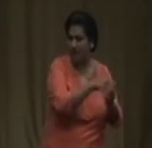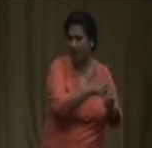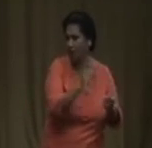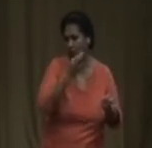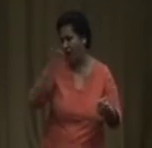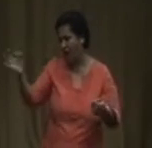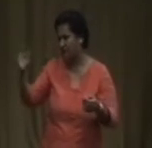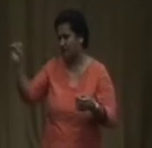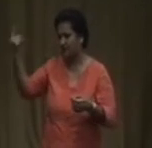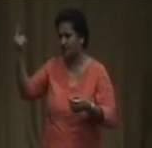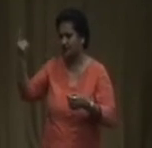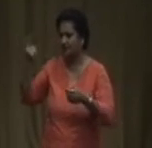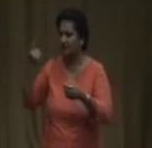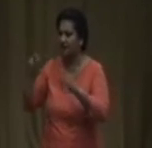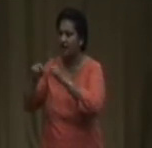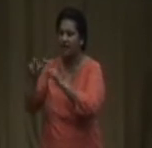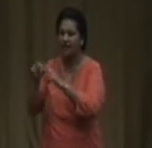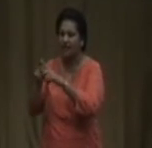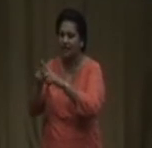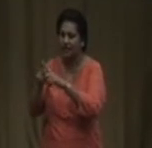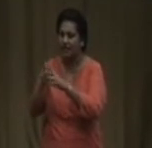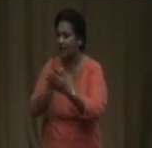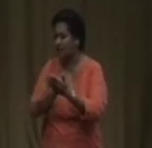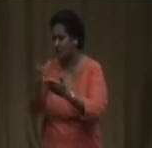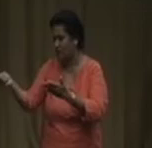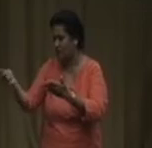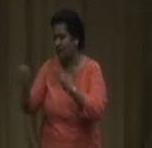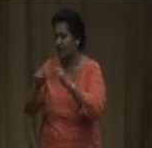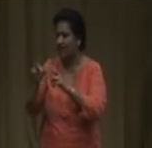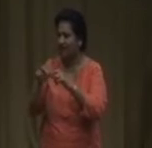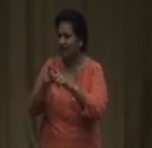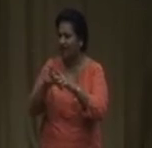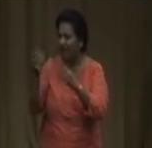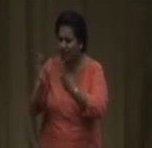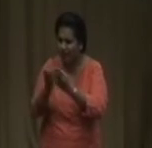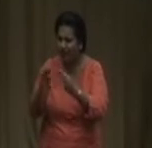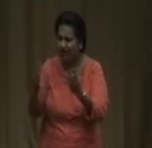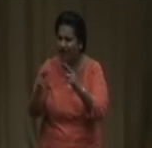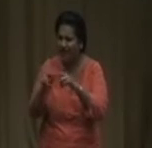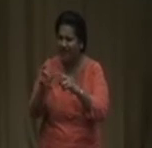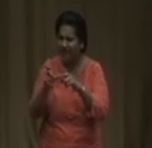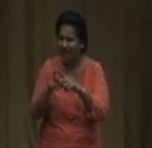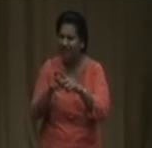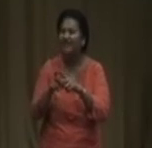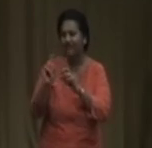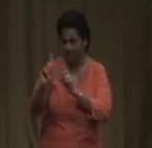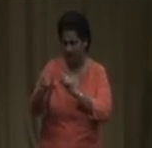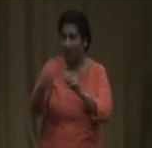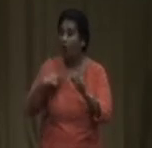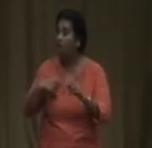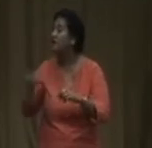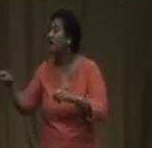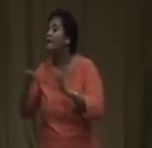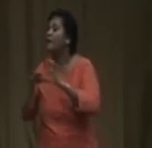have them. They're called HTML. Now, given that we are thinking about learning on the web, how would you design